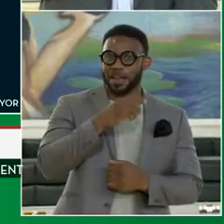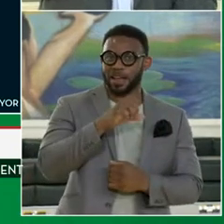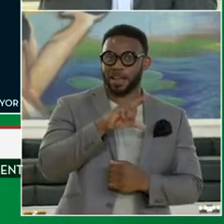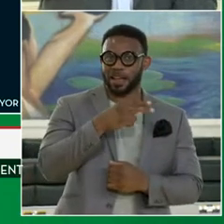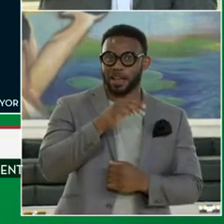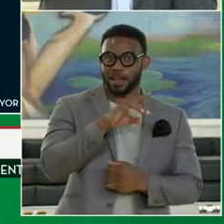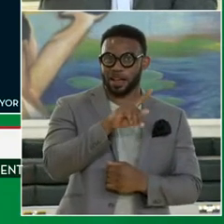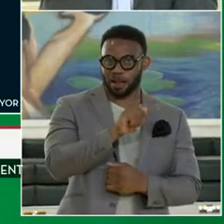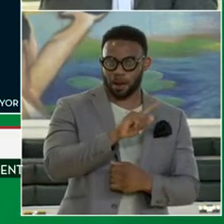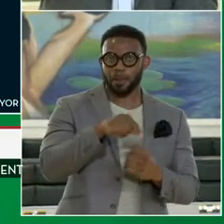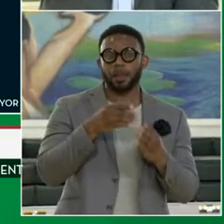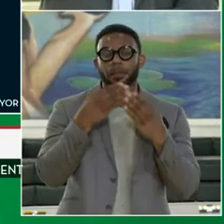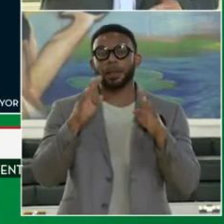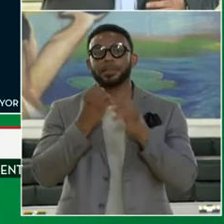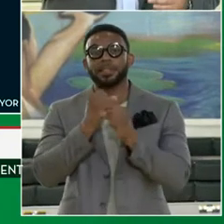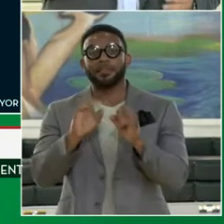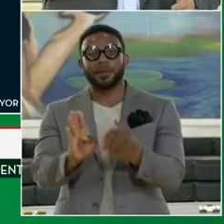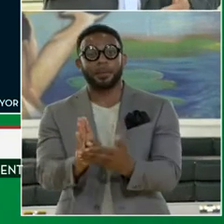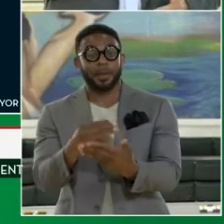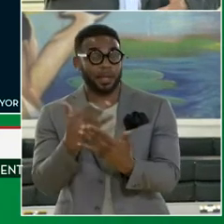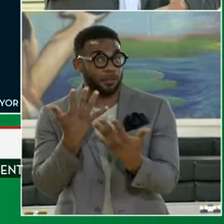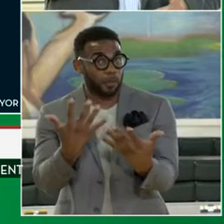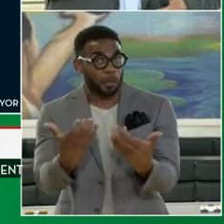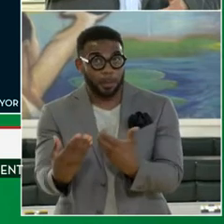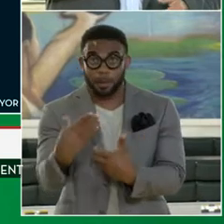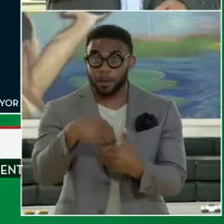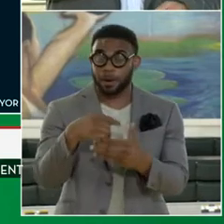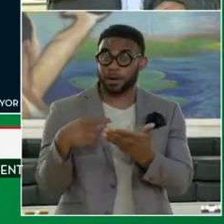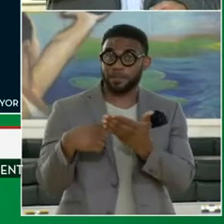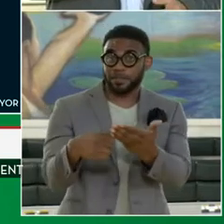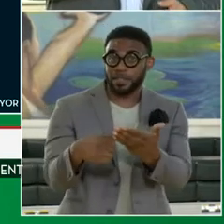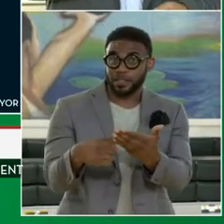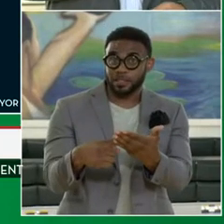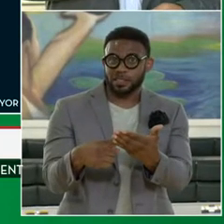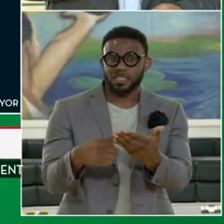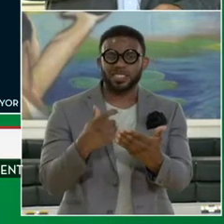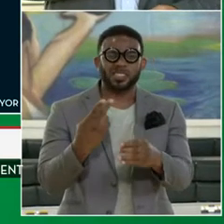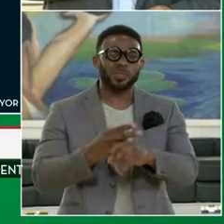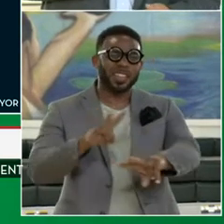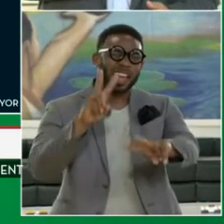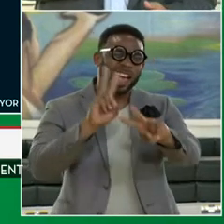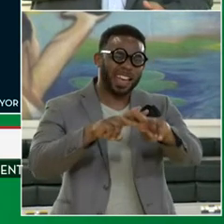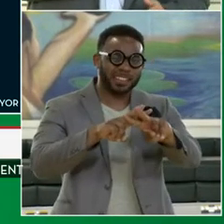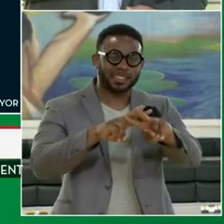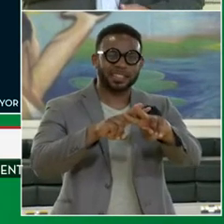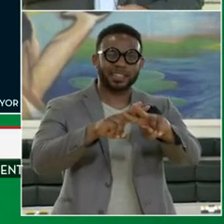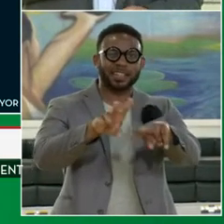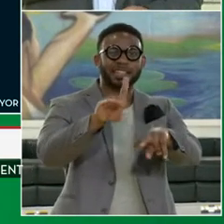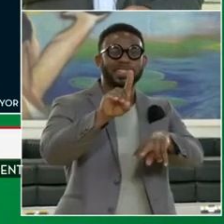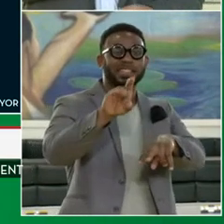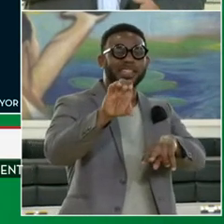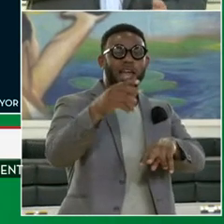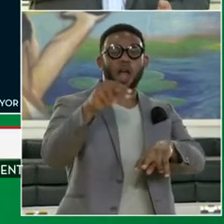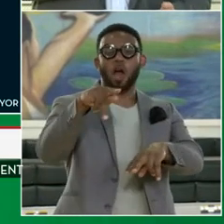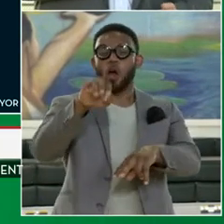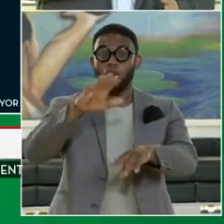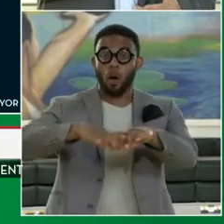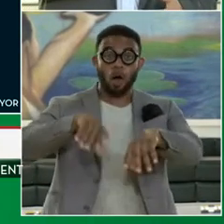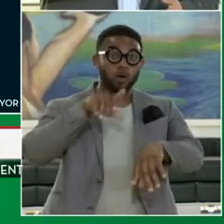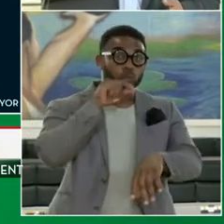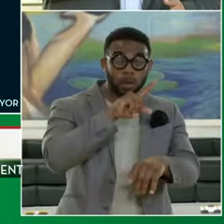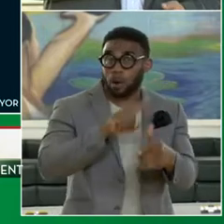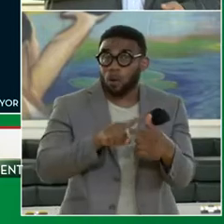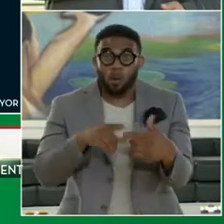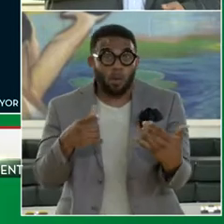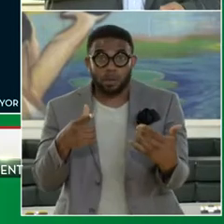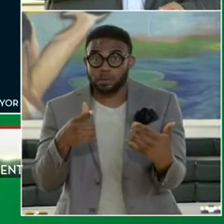public safety budget. So if you want to be part of the conversation, just use the hashtag DCHope. On Twitter,